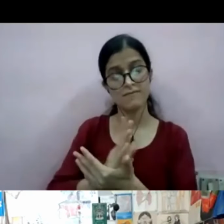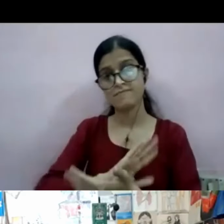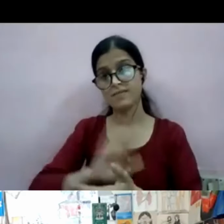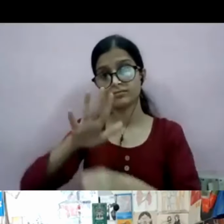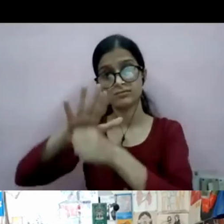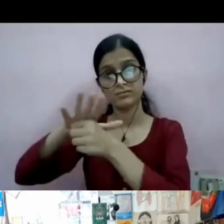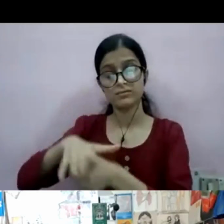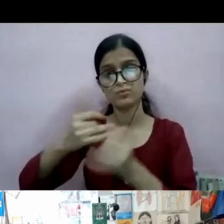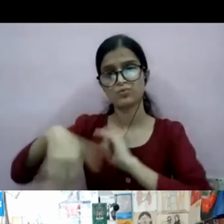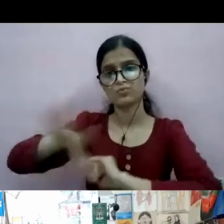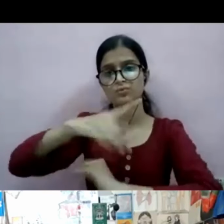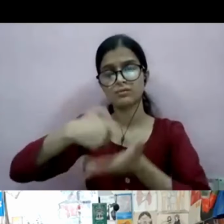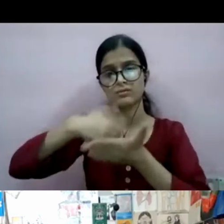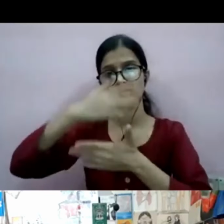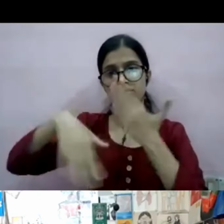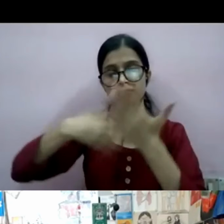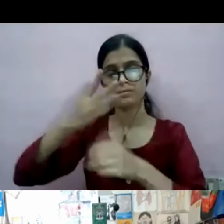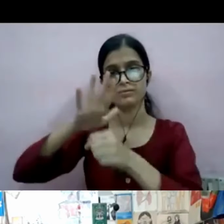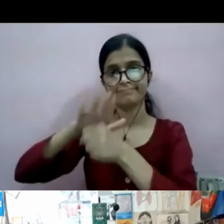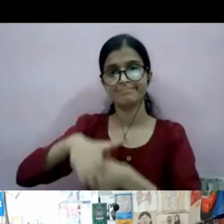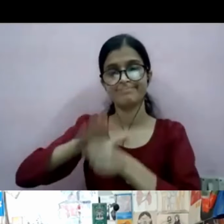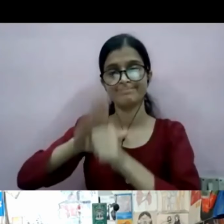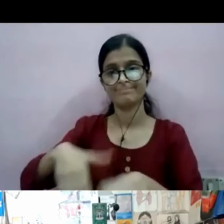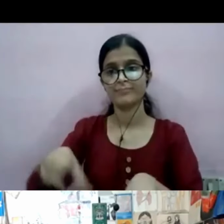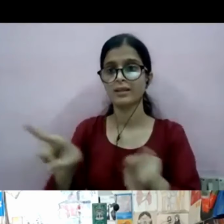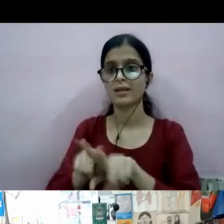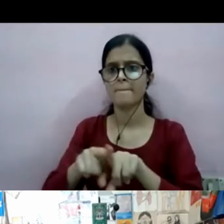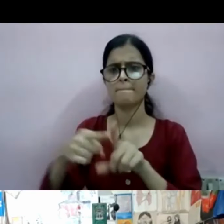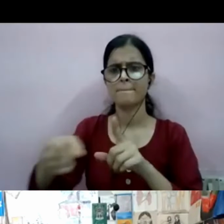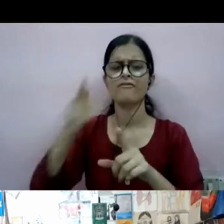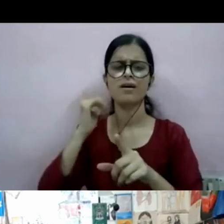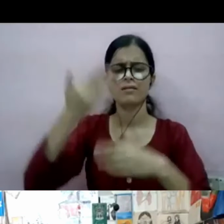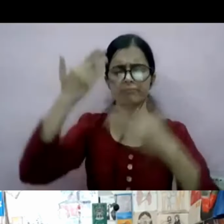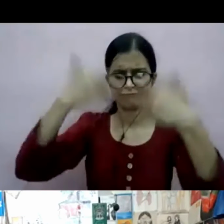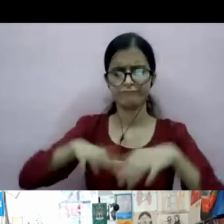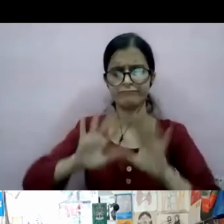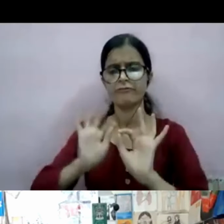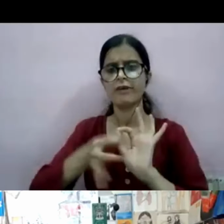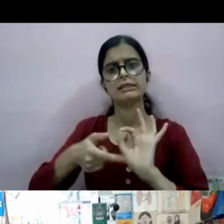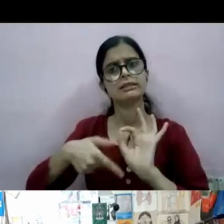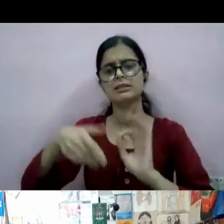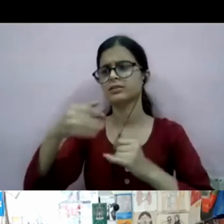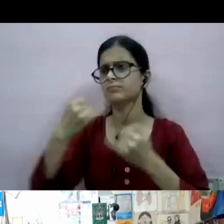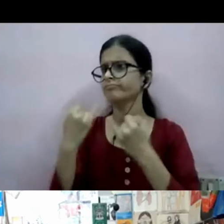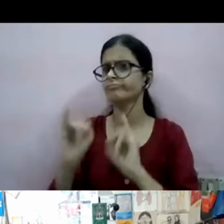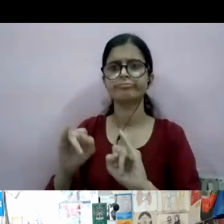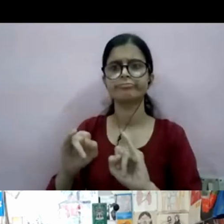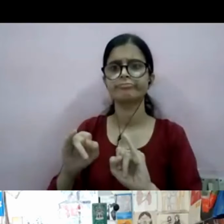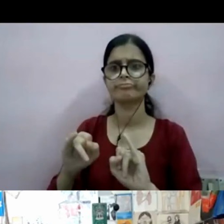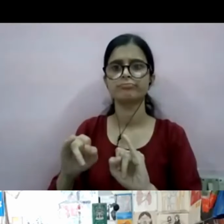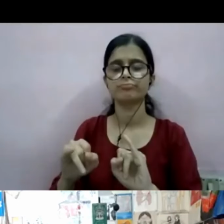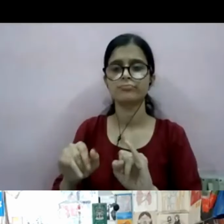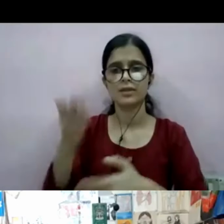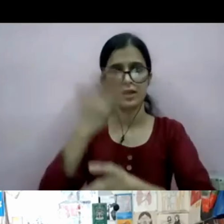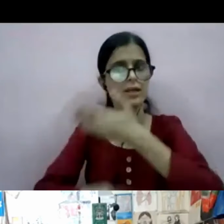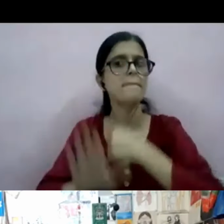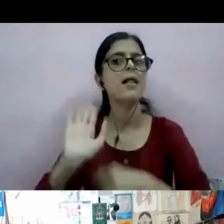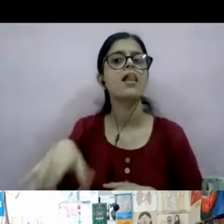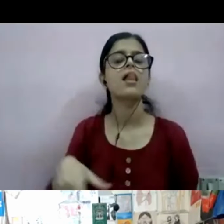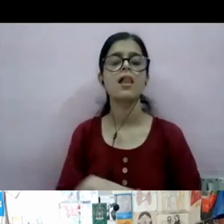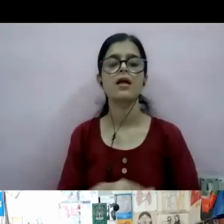social relationship because it fixes bodies that are deemed abnormal. And this is what Mitchell